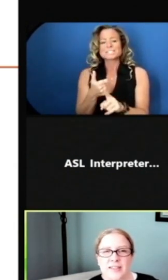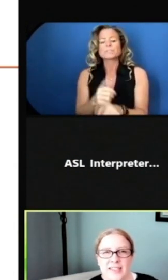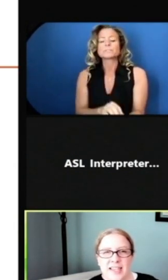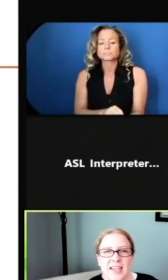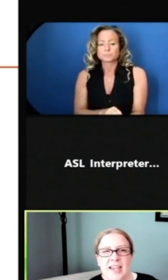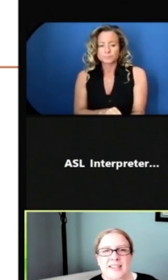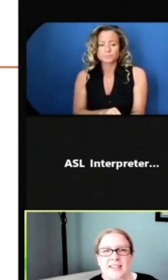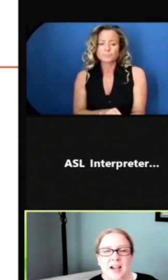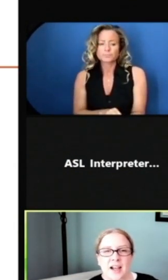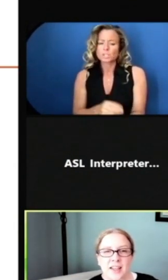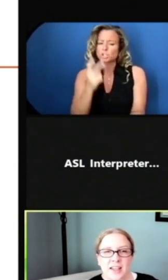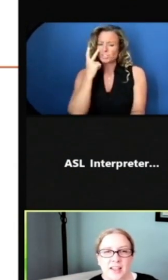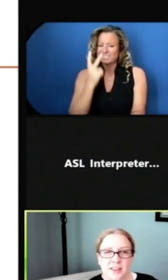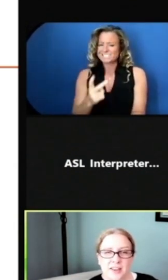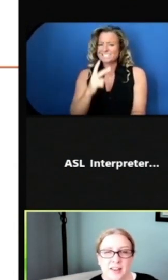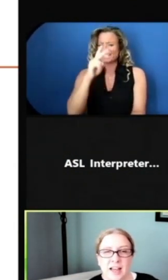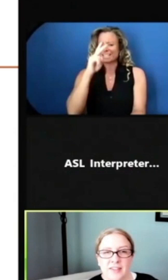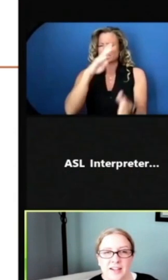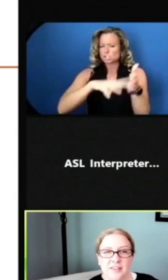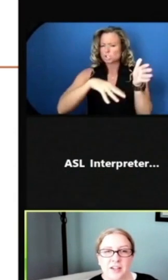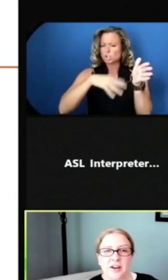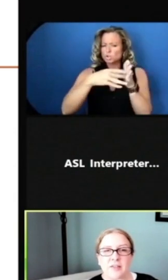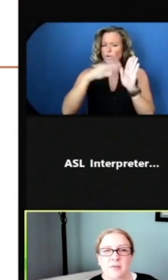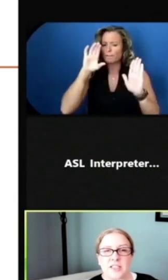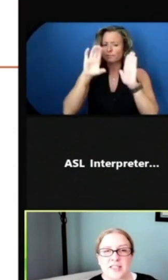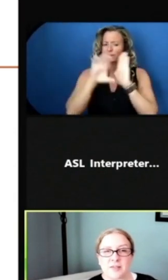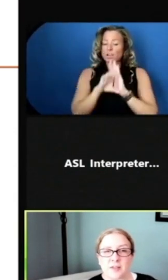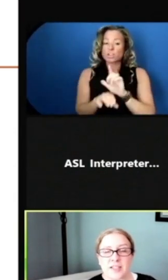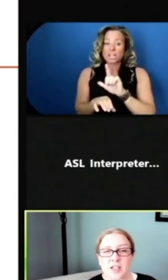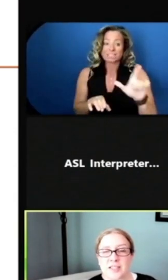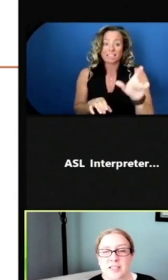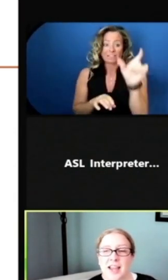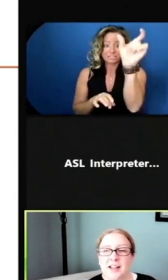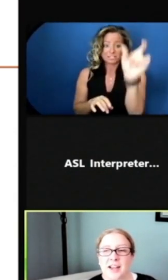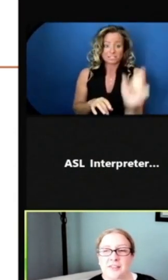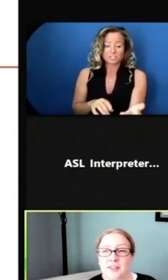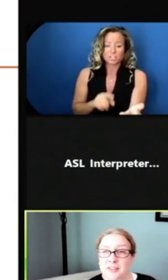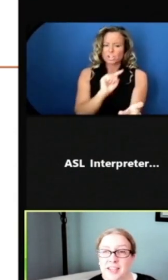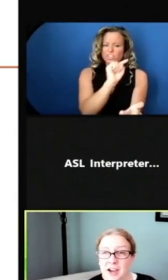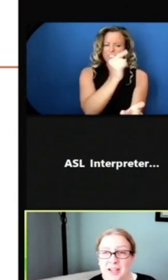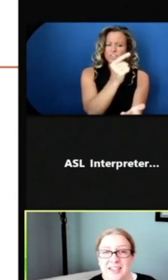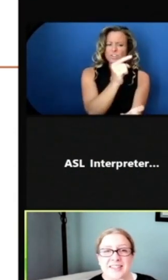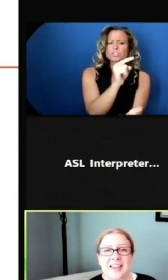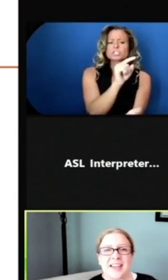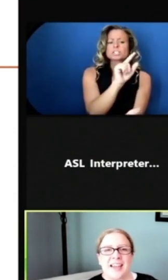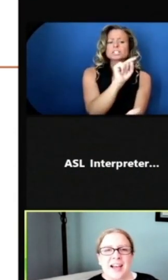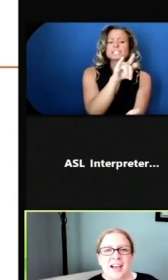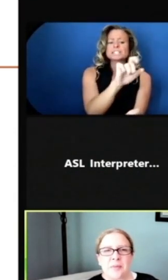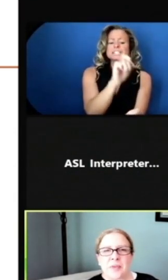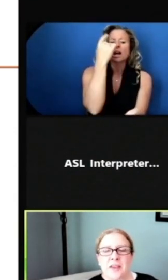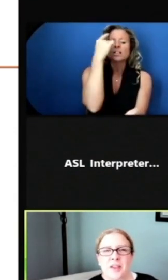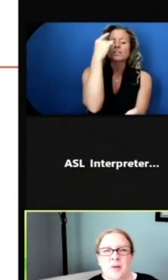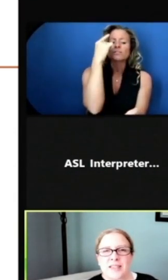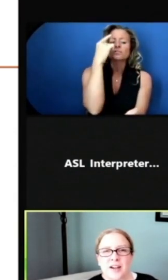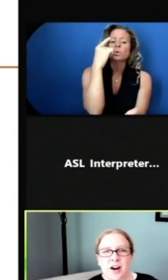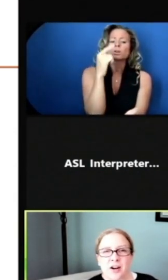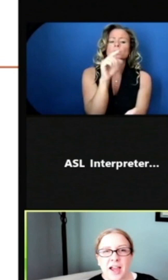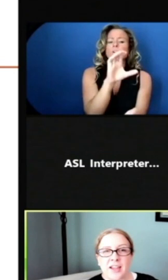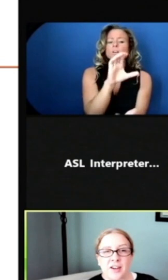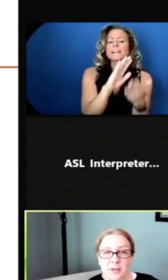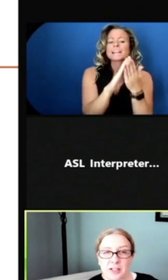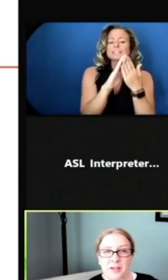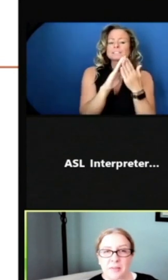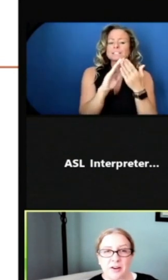what you'll see is that on the left hand of the graph, which is the first quartile of counties, those that